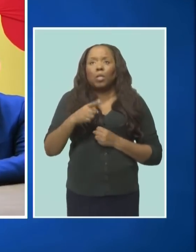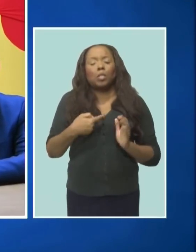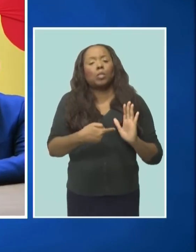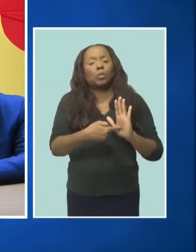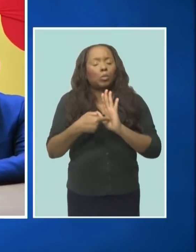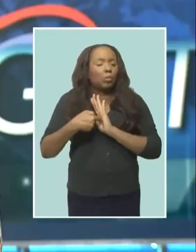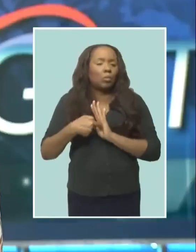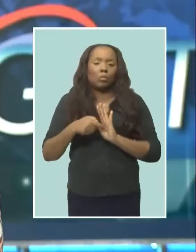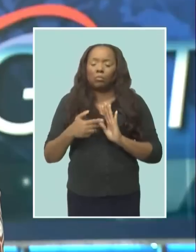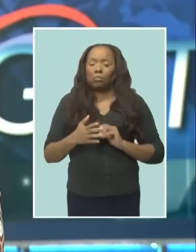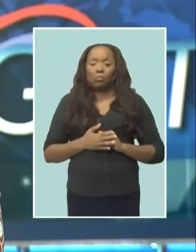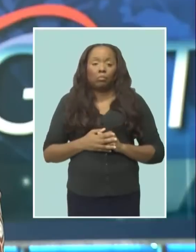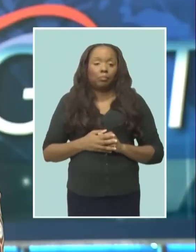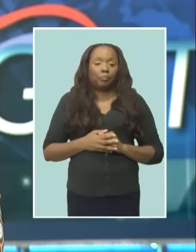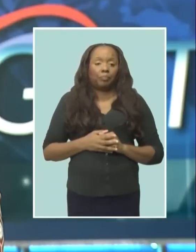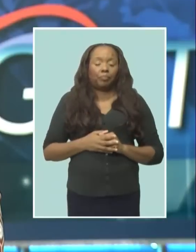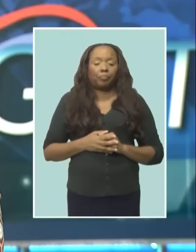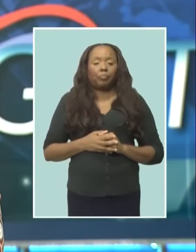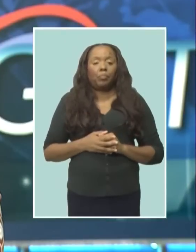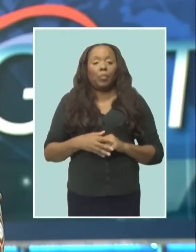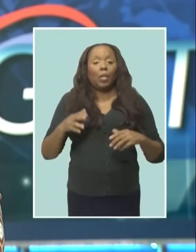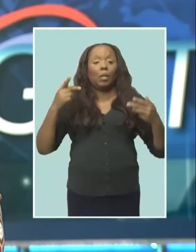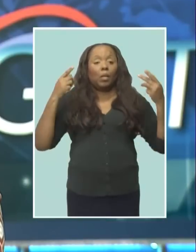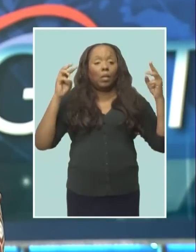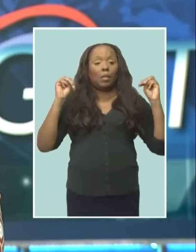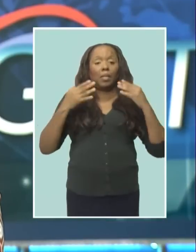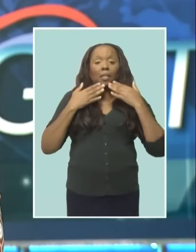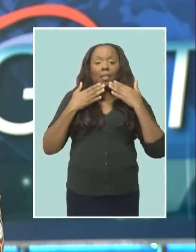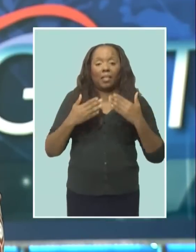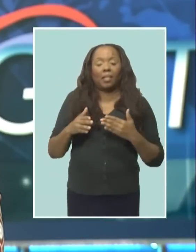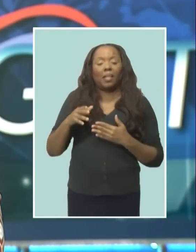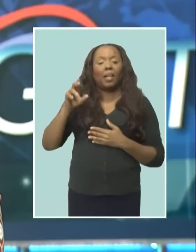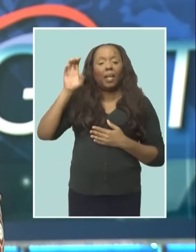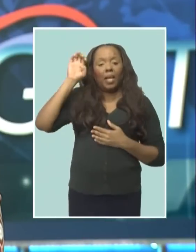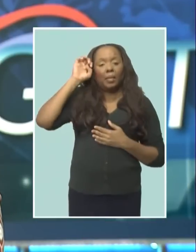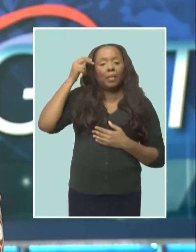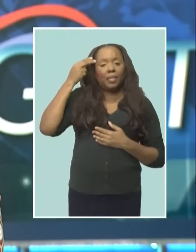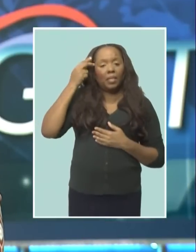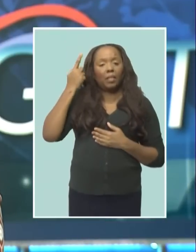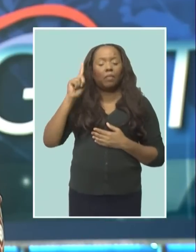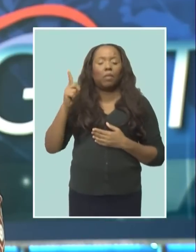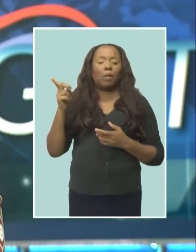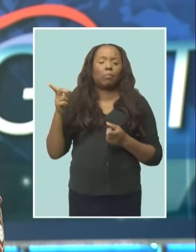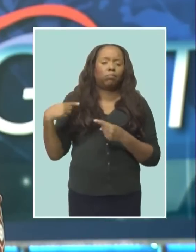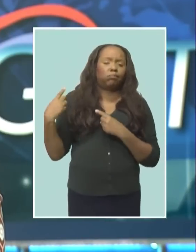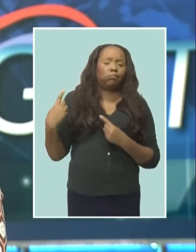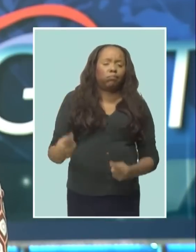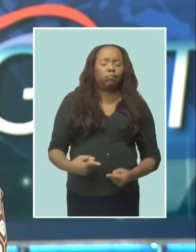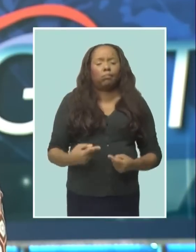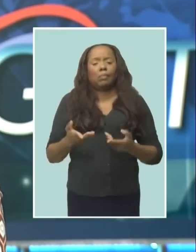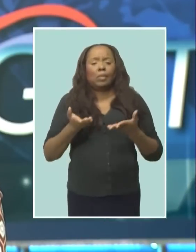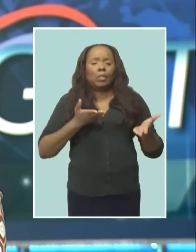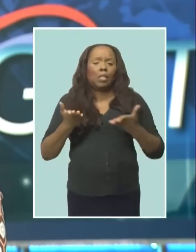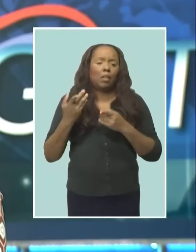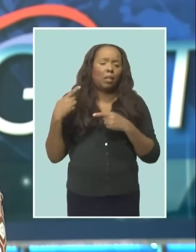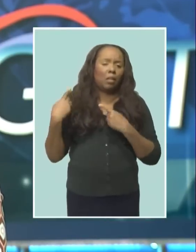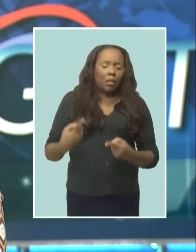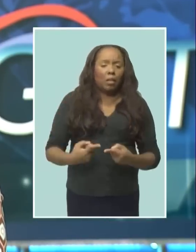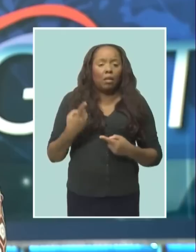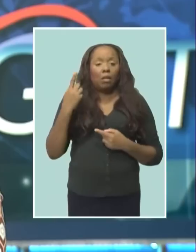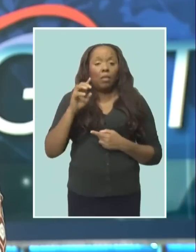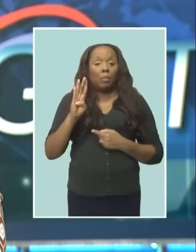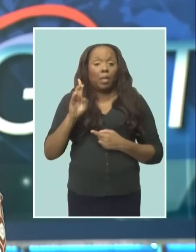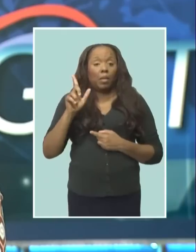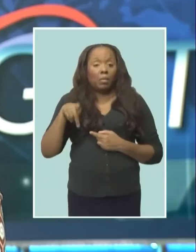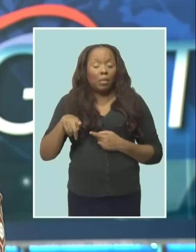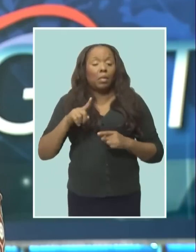all. Prime Minister Motley thanked outgoing MP Edmund Hinkson for his years of service, not only to the party but